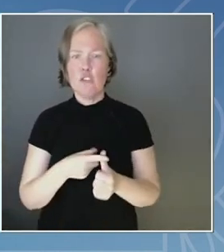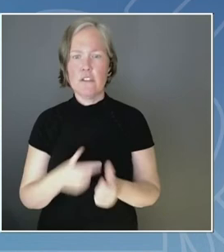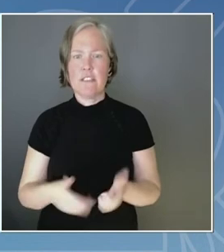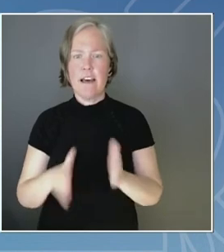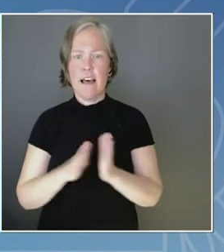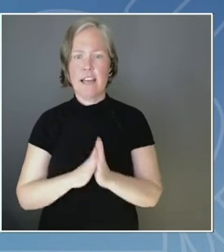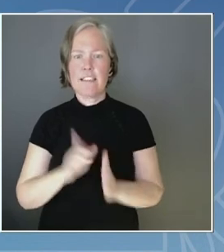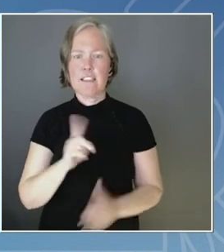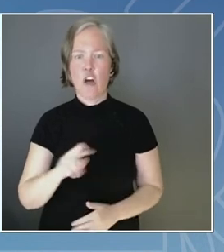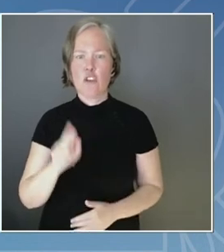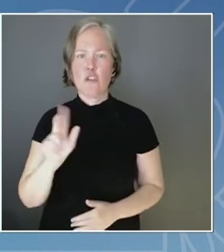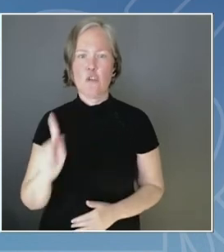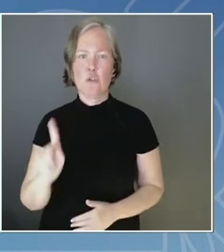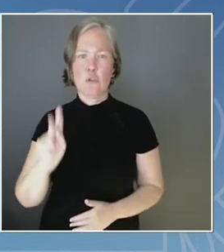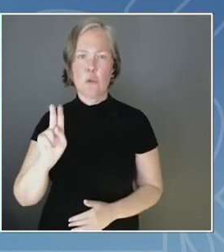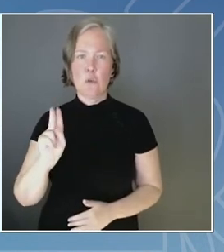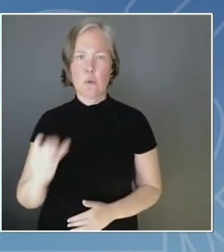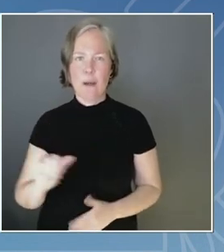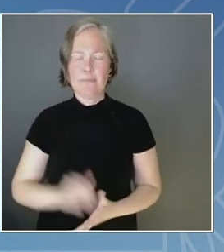Thank you, Richard.